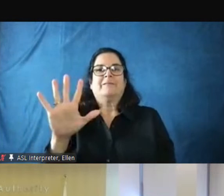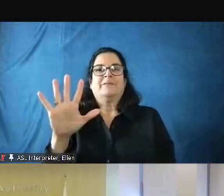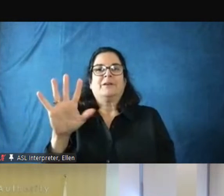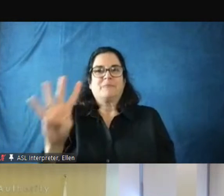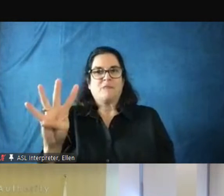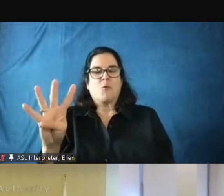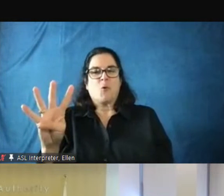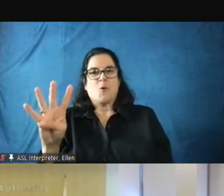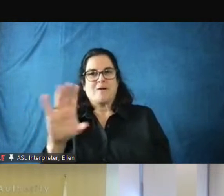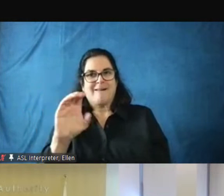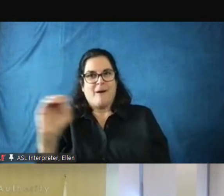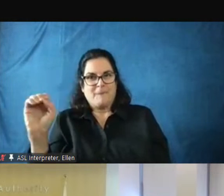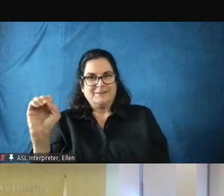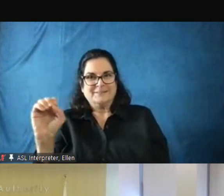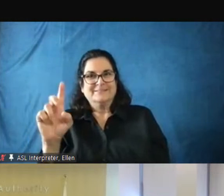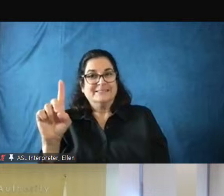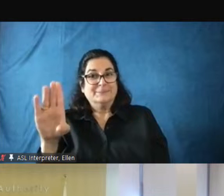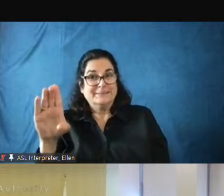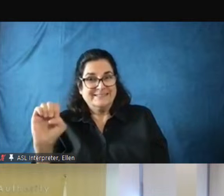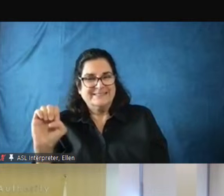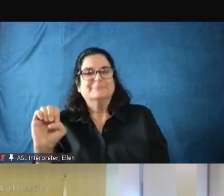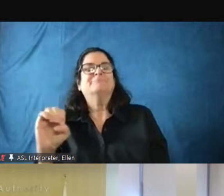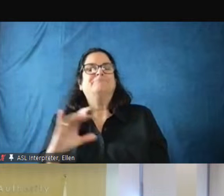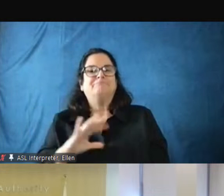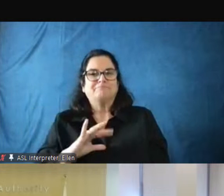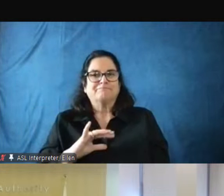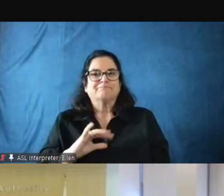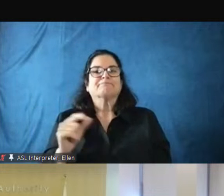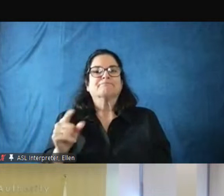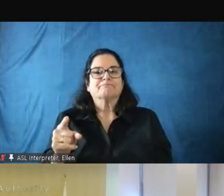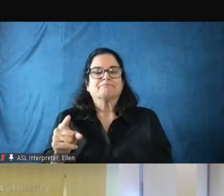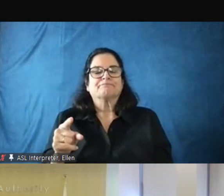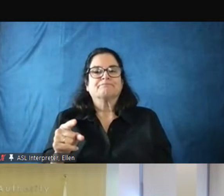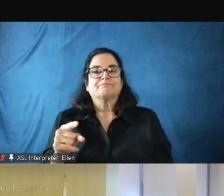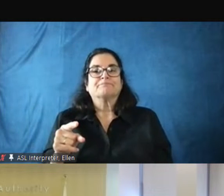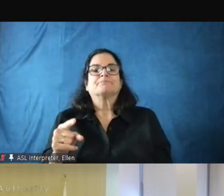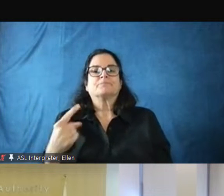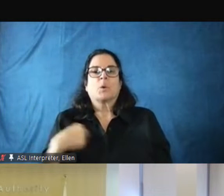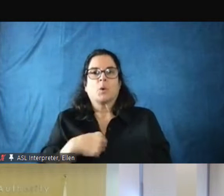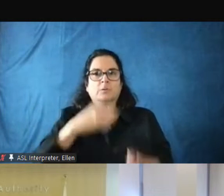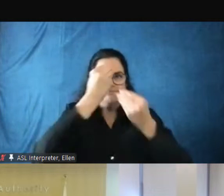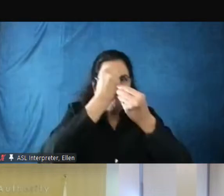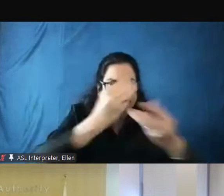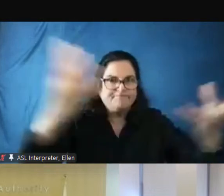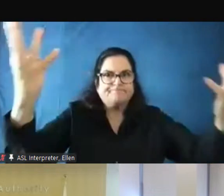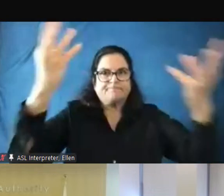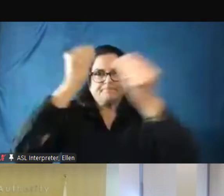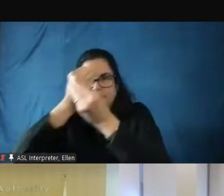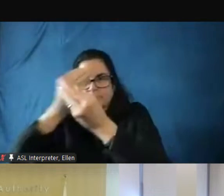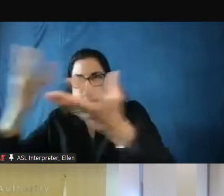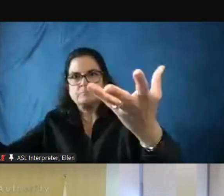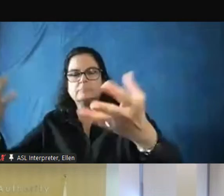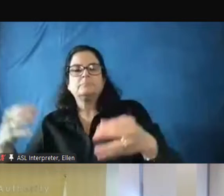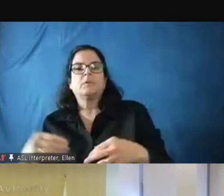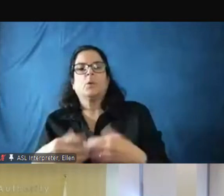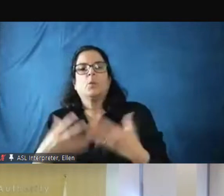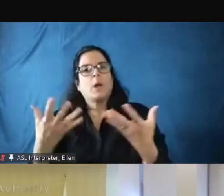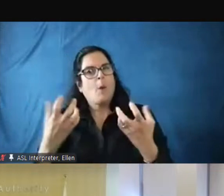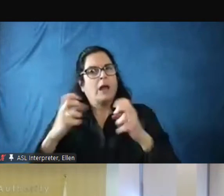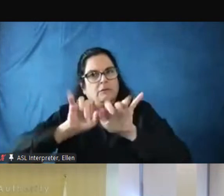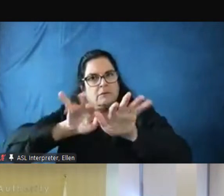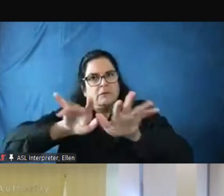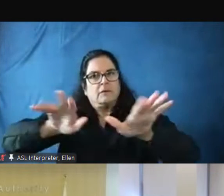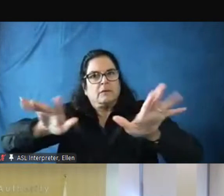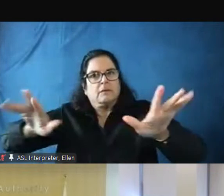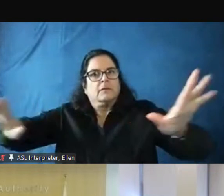set out when we started the project, was to say, we're going to spread the message about the project as far and wide as we can so that